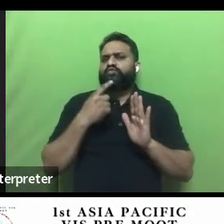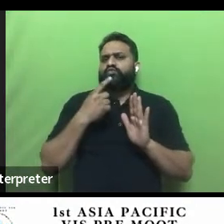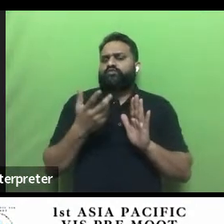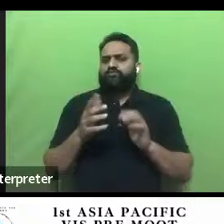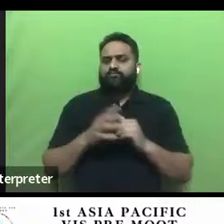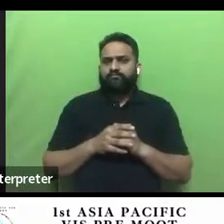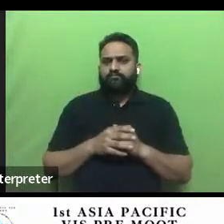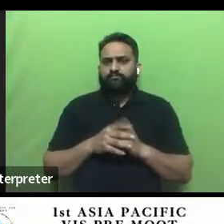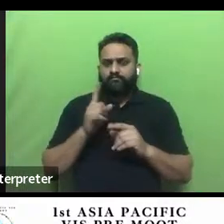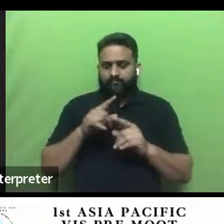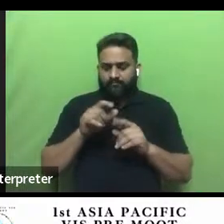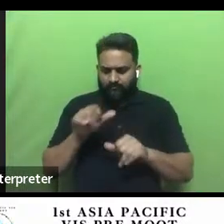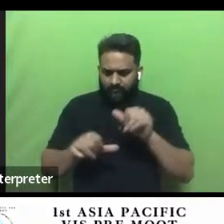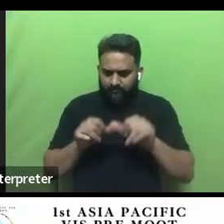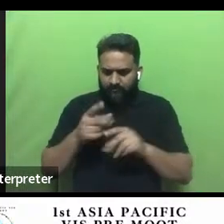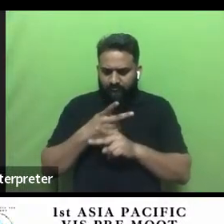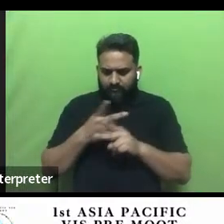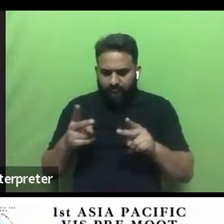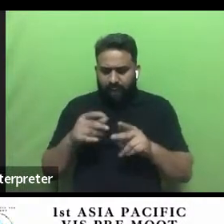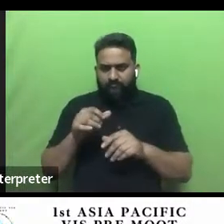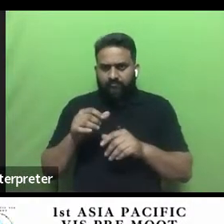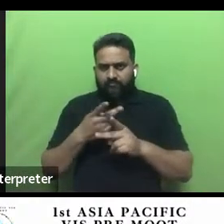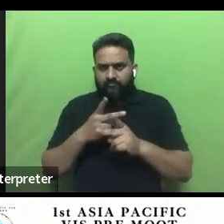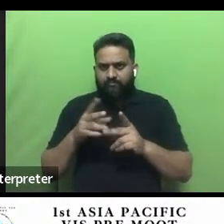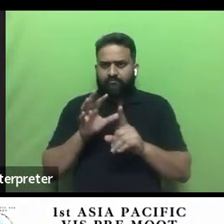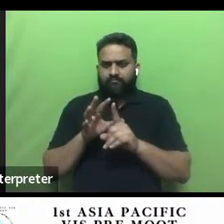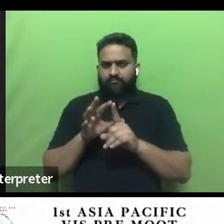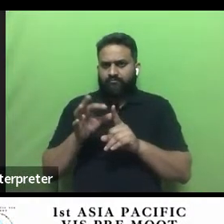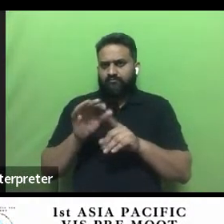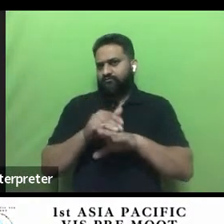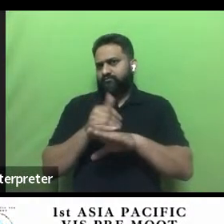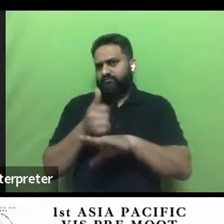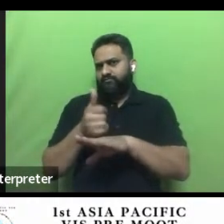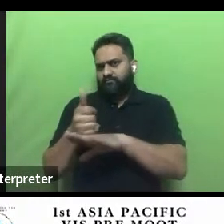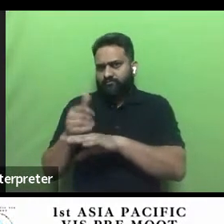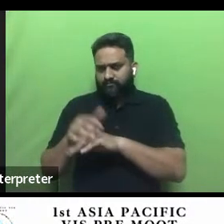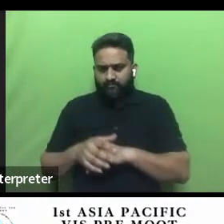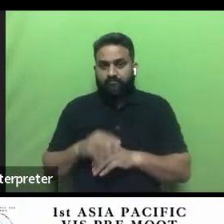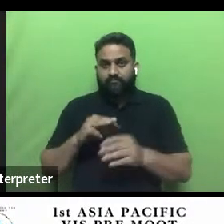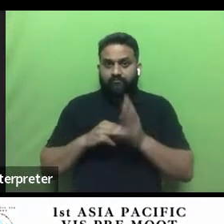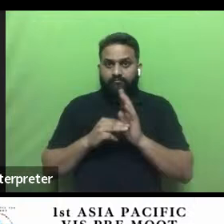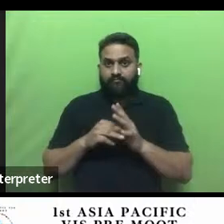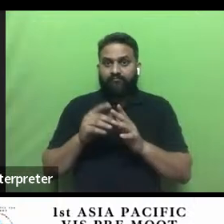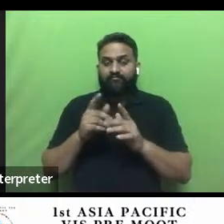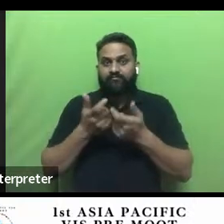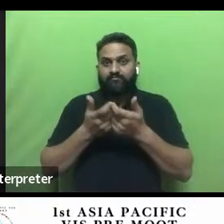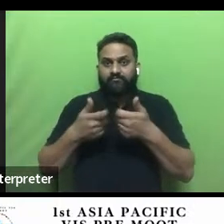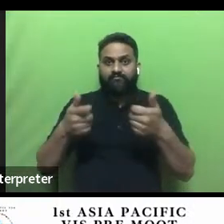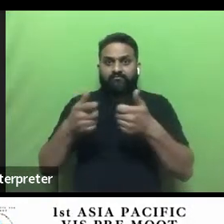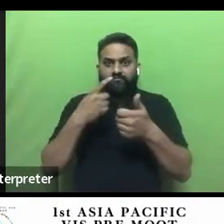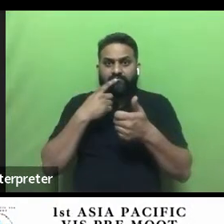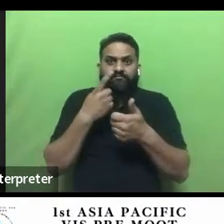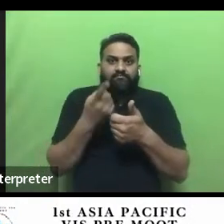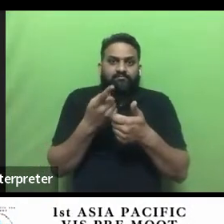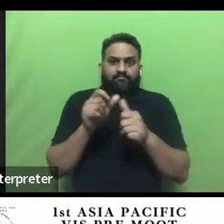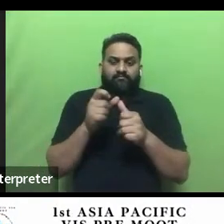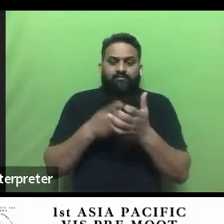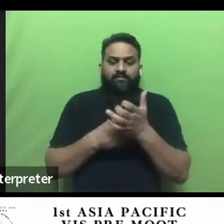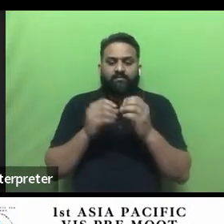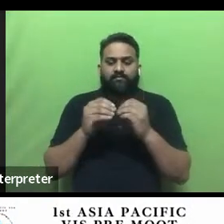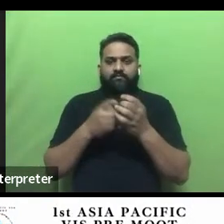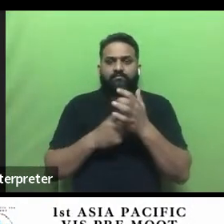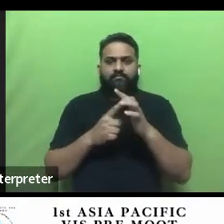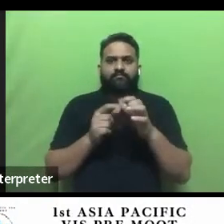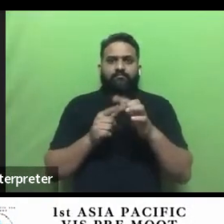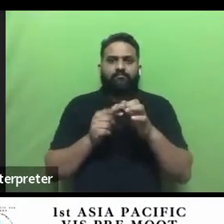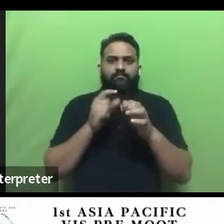the procedures of the arbitral process to a different law from that of the arbitral seat, whose law will, of necessity, govern